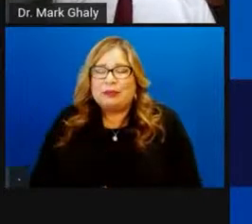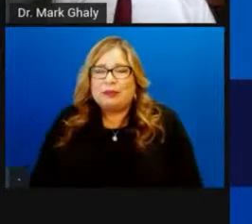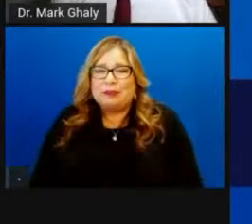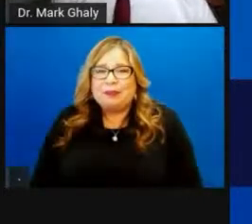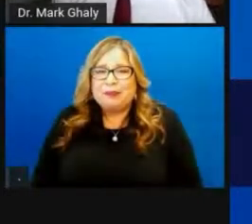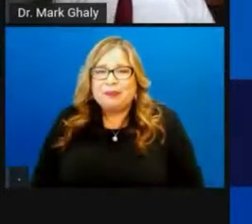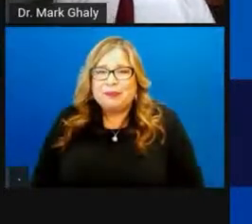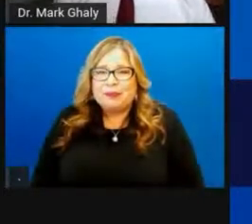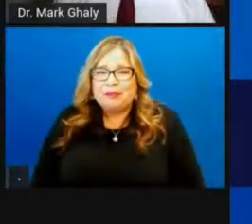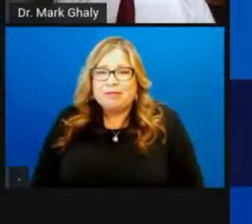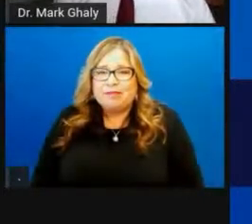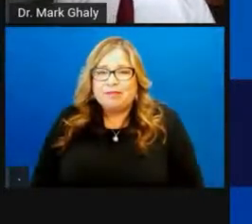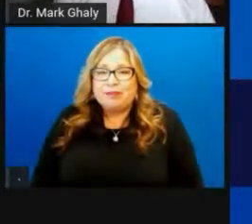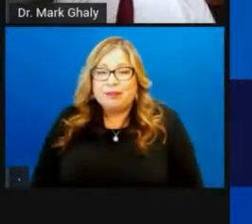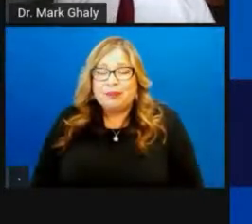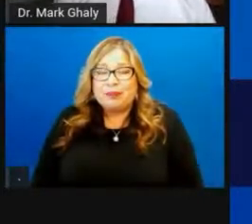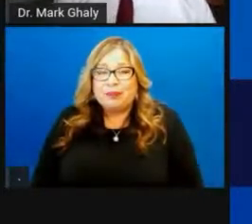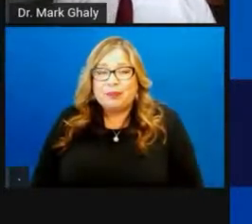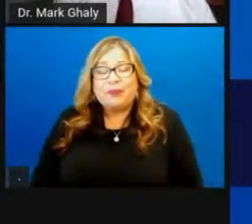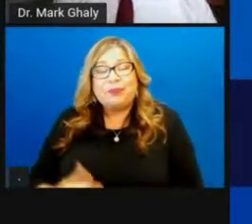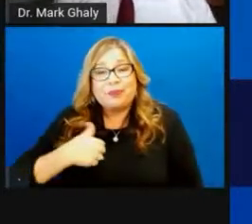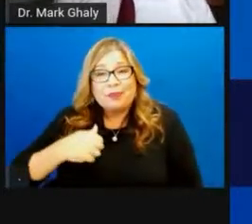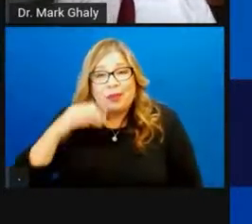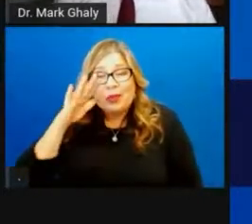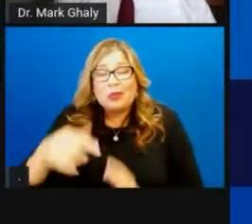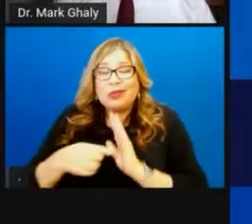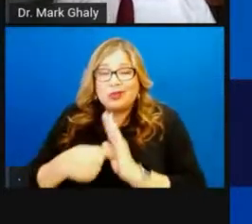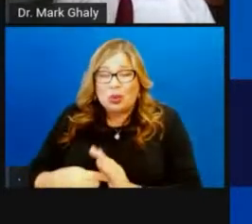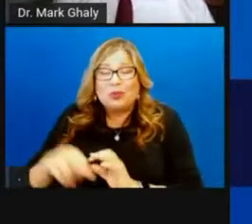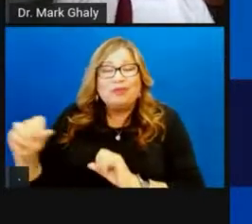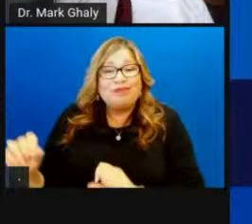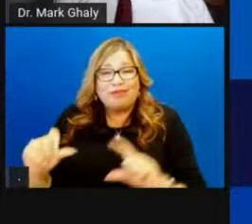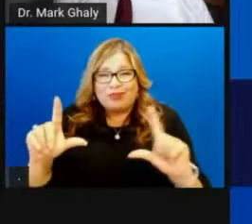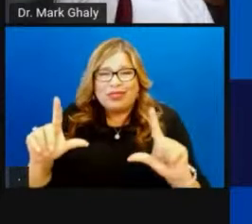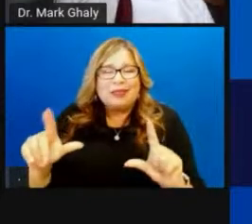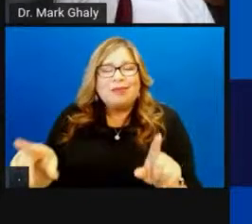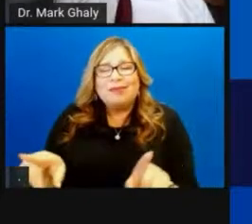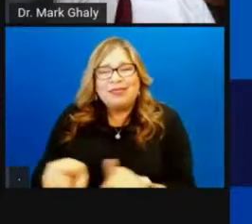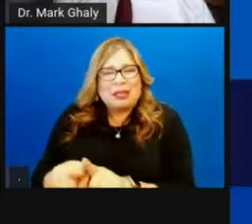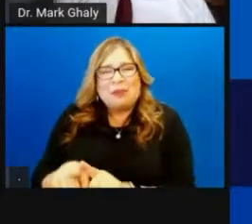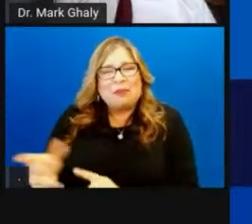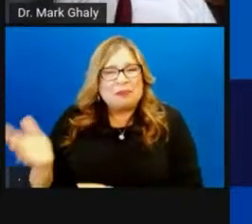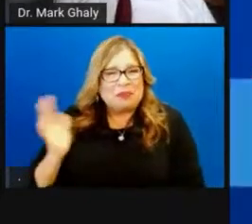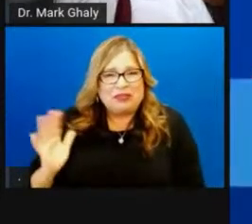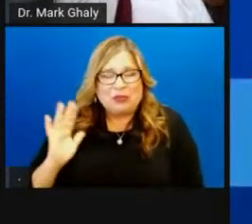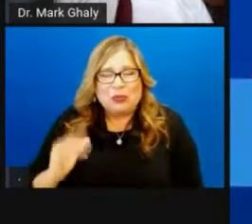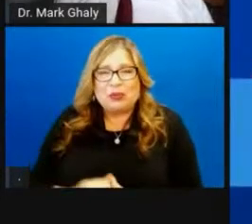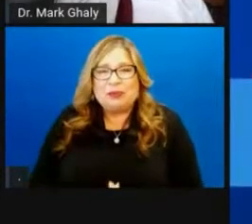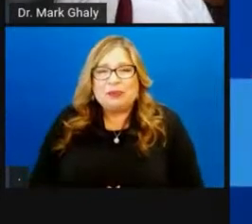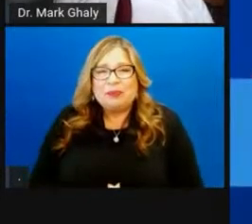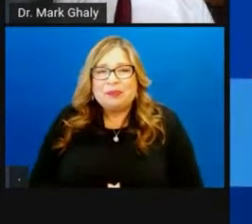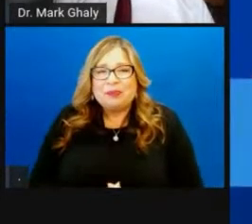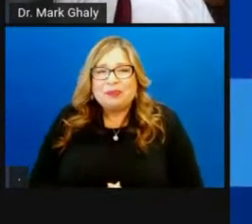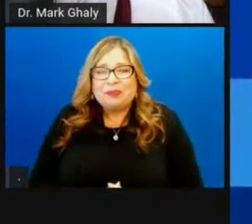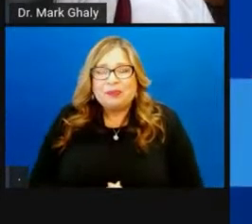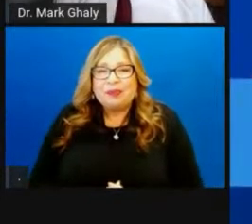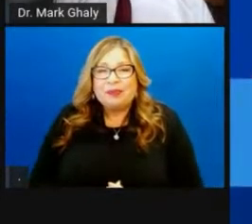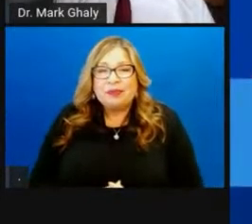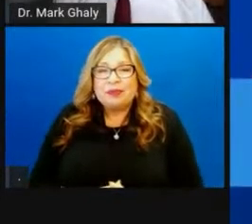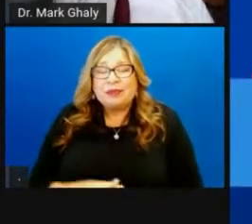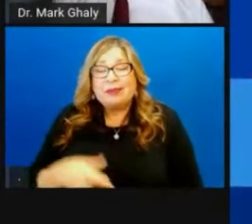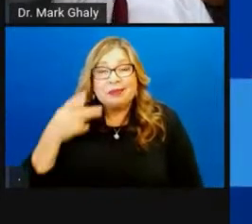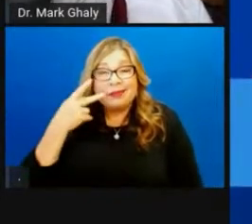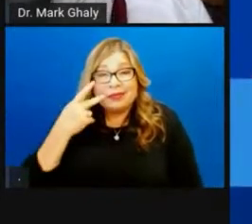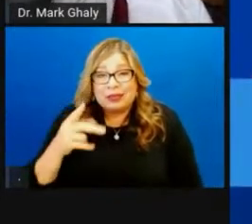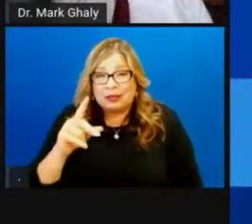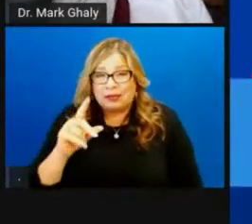So I want to go through some slides similar to what we've done before on the data. Next one, please. So if you look at